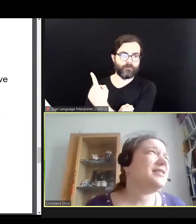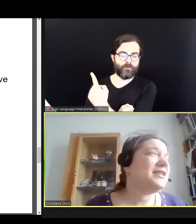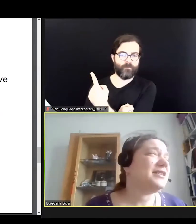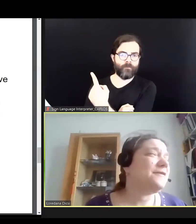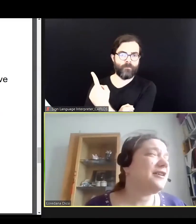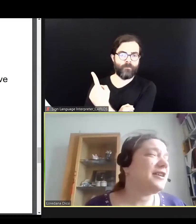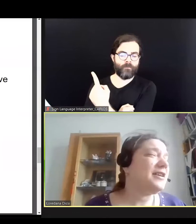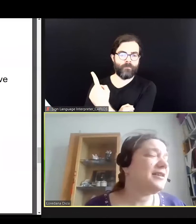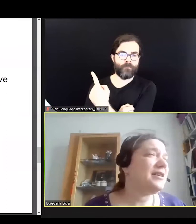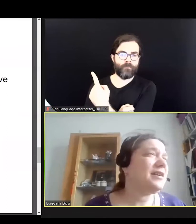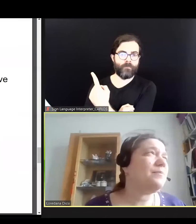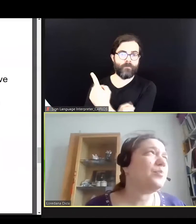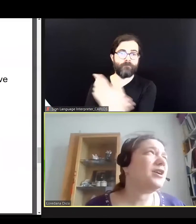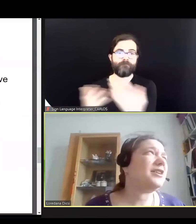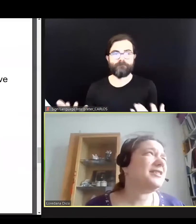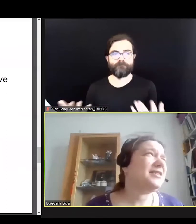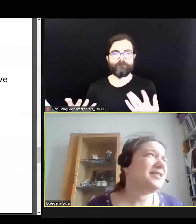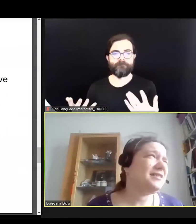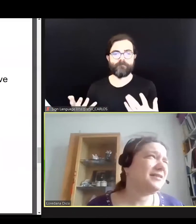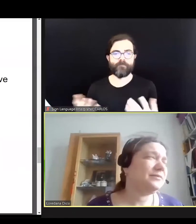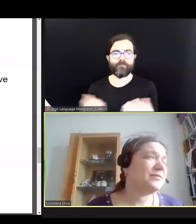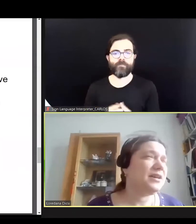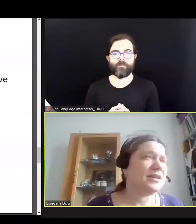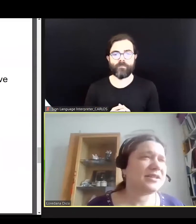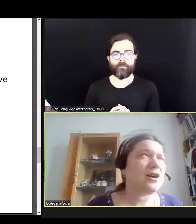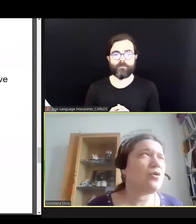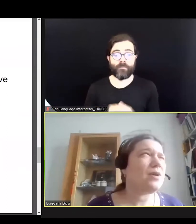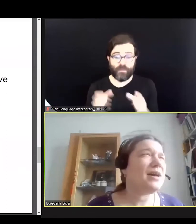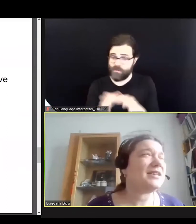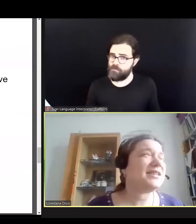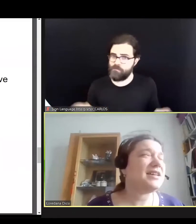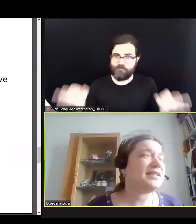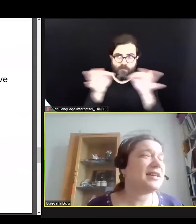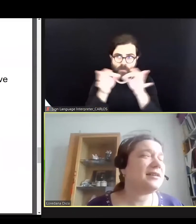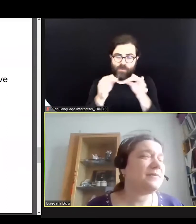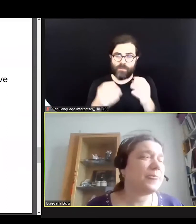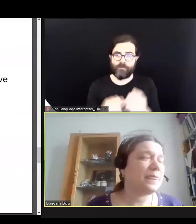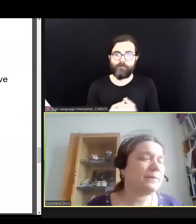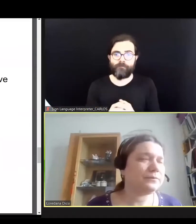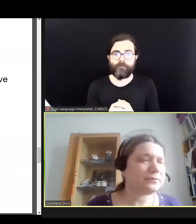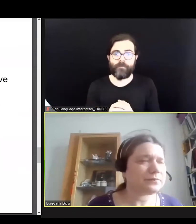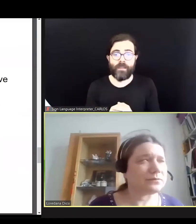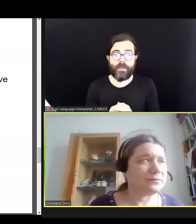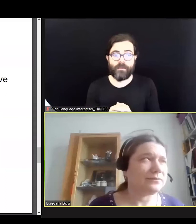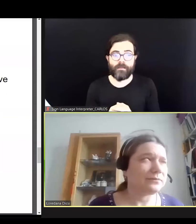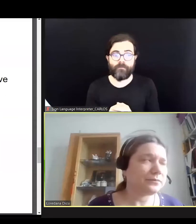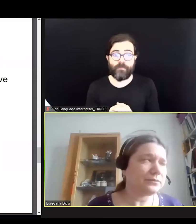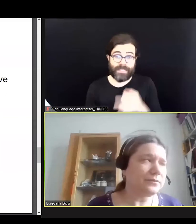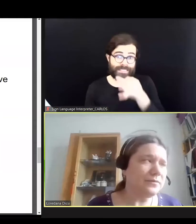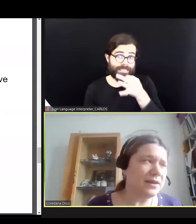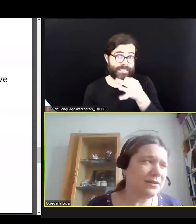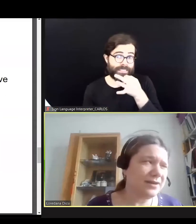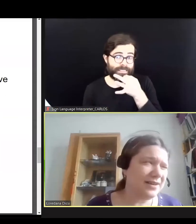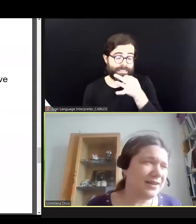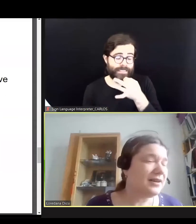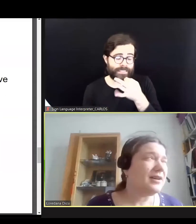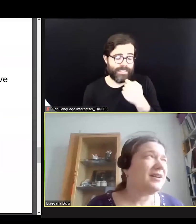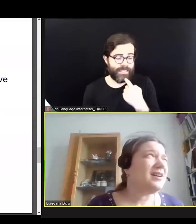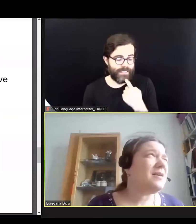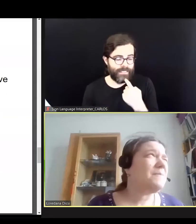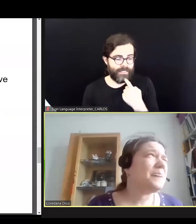with Disabilities clearly states that persons with disabilities have